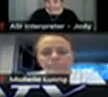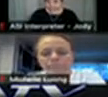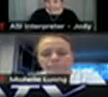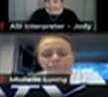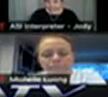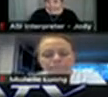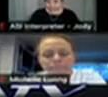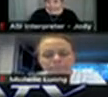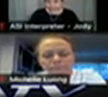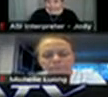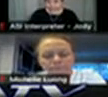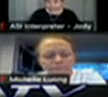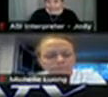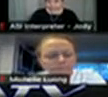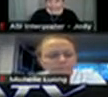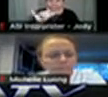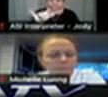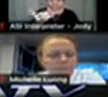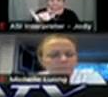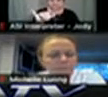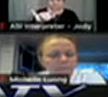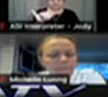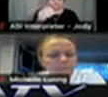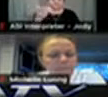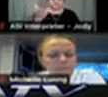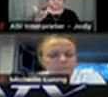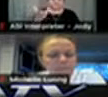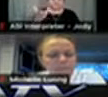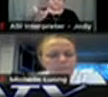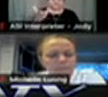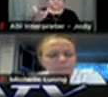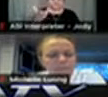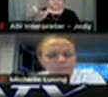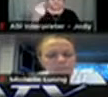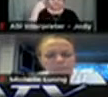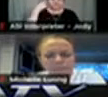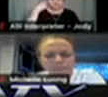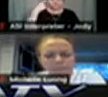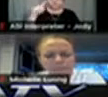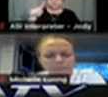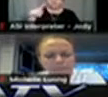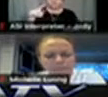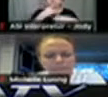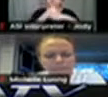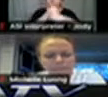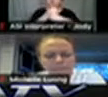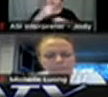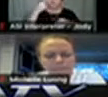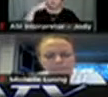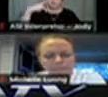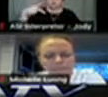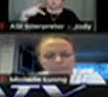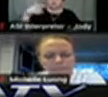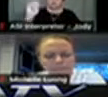It was actually down the part for the physical education classes.